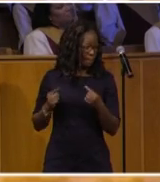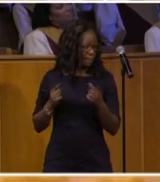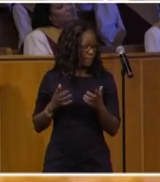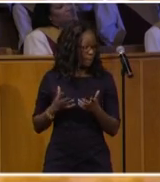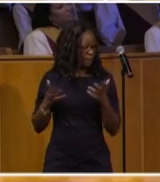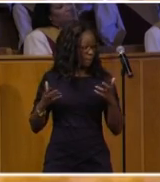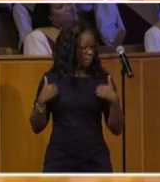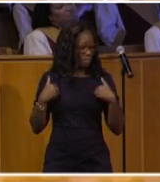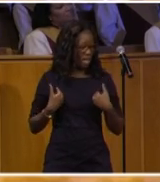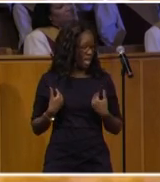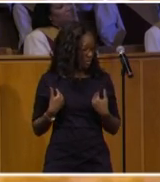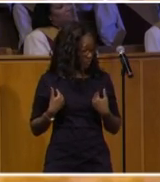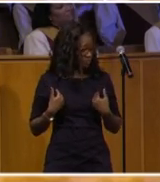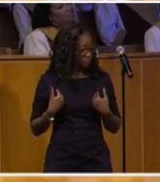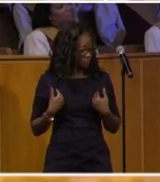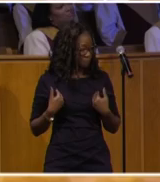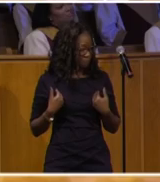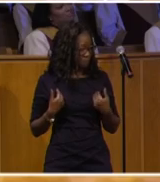and I'm tired.